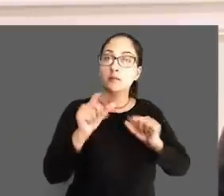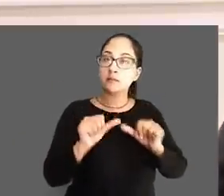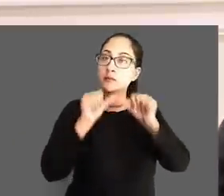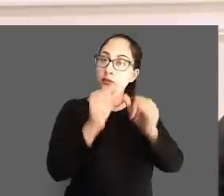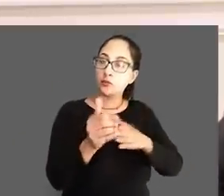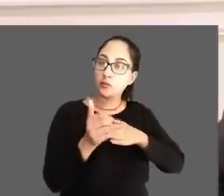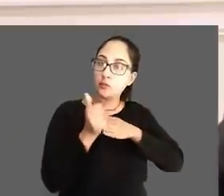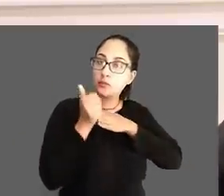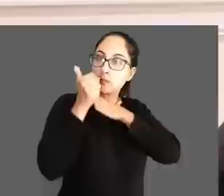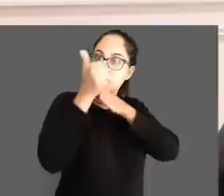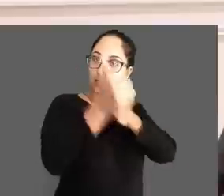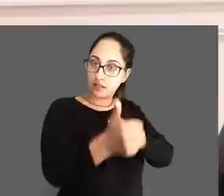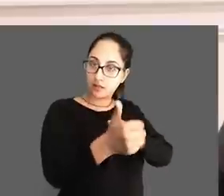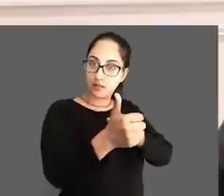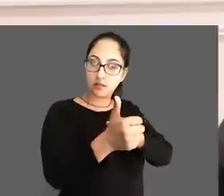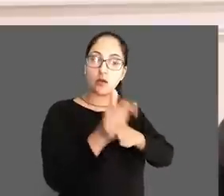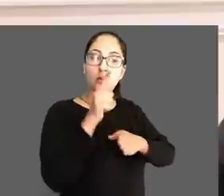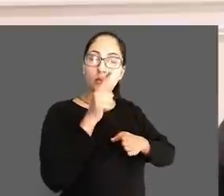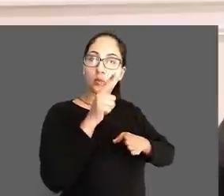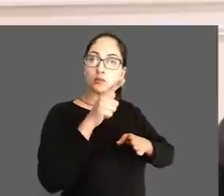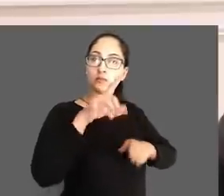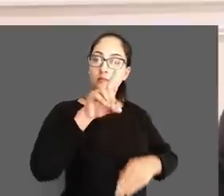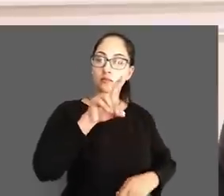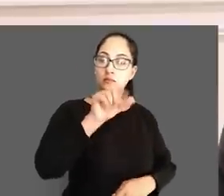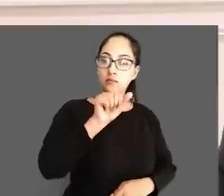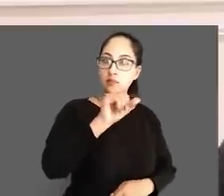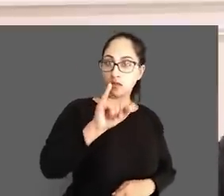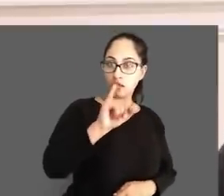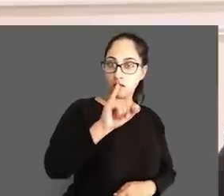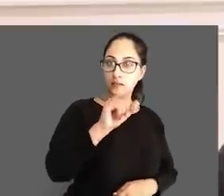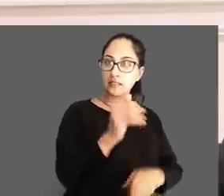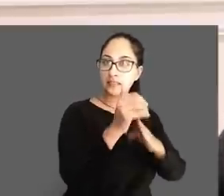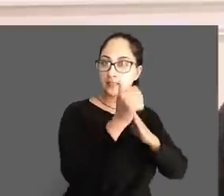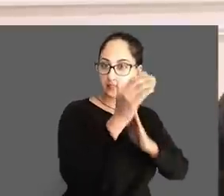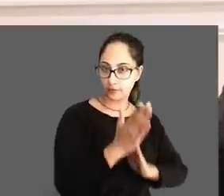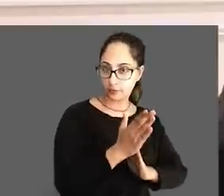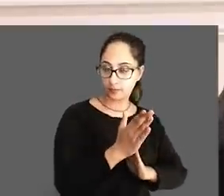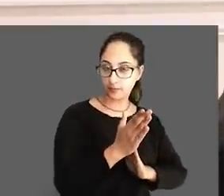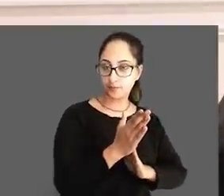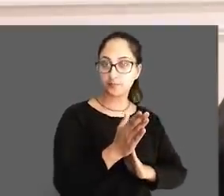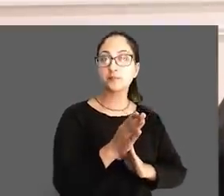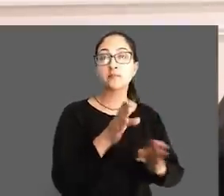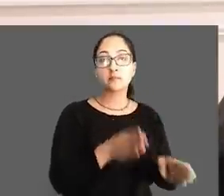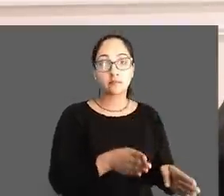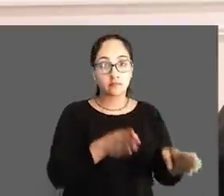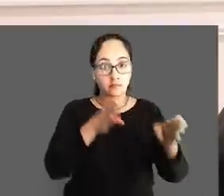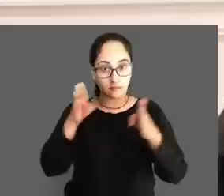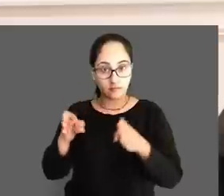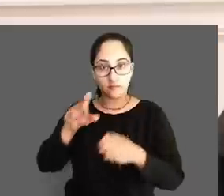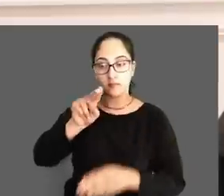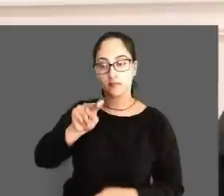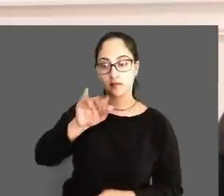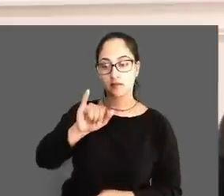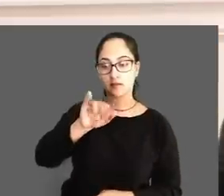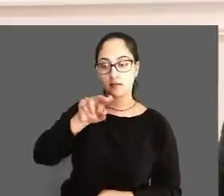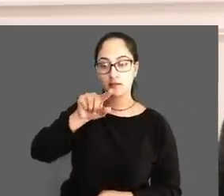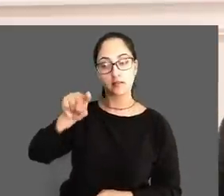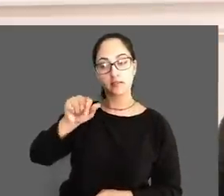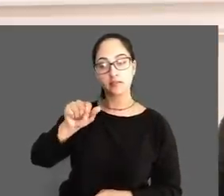leading the community. And of course, there is the Nizari Ismaili